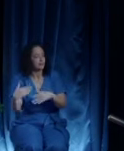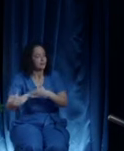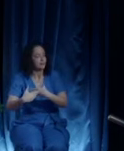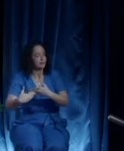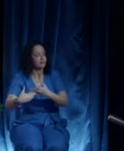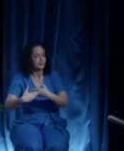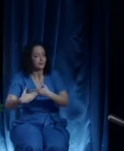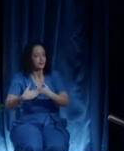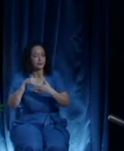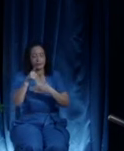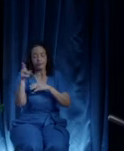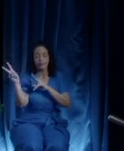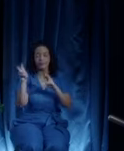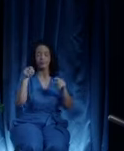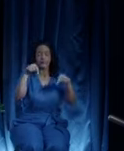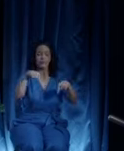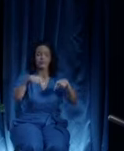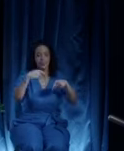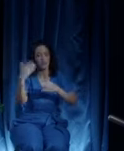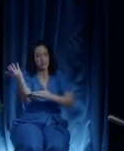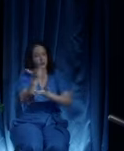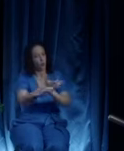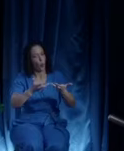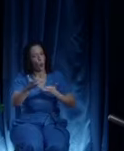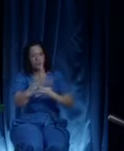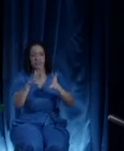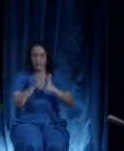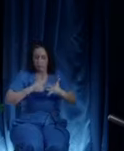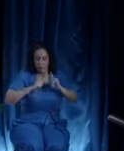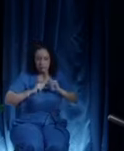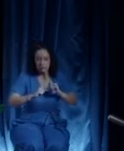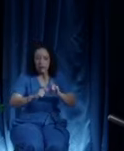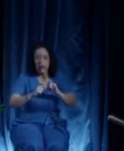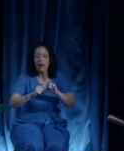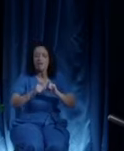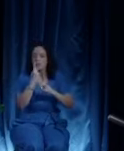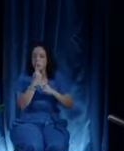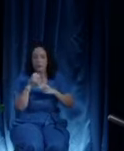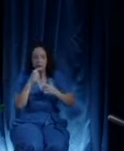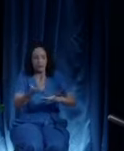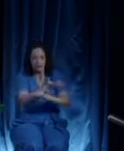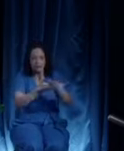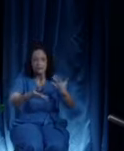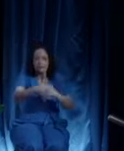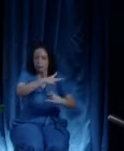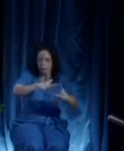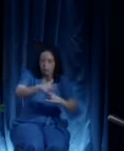And I mean, the title of the talk is How to Survive One of These Courts, which implies that not everybody did.